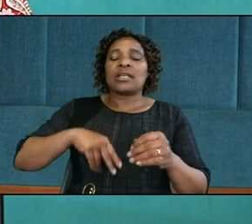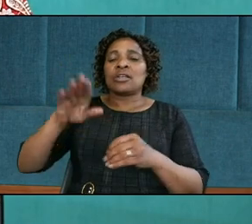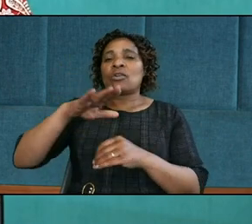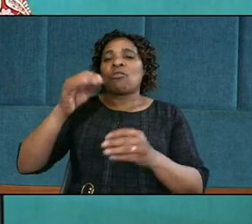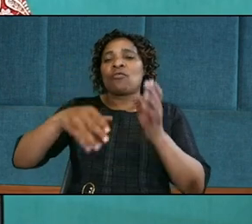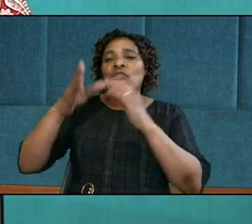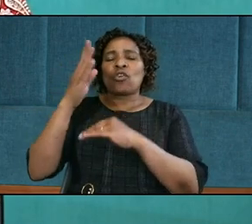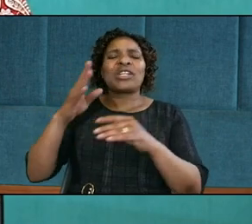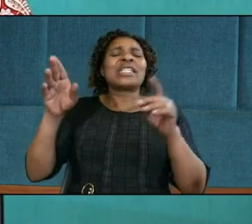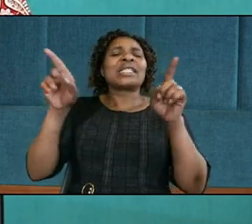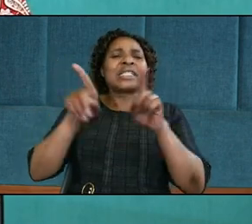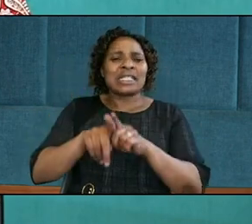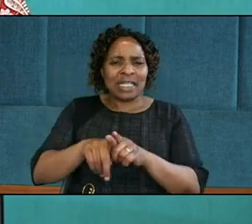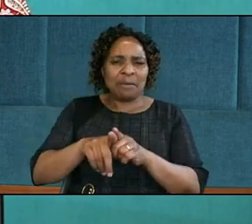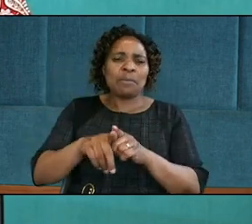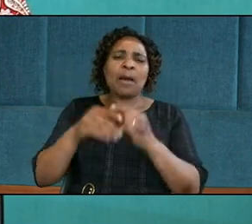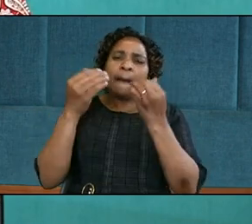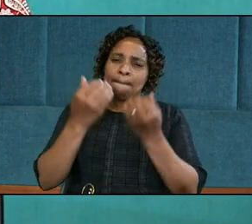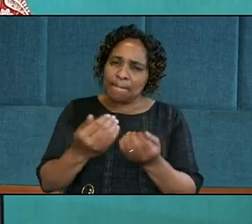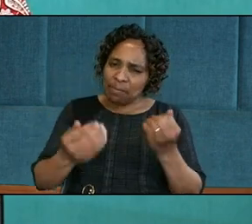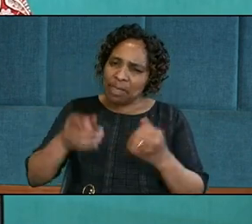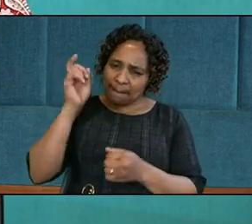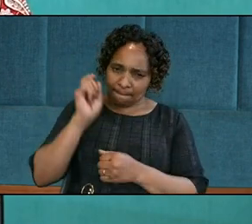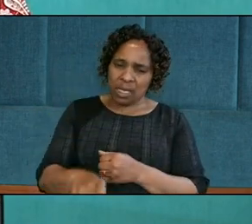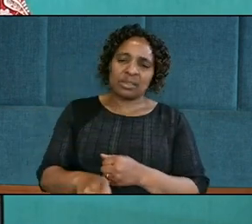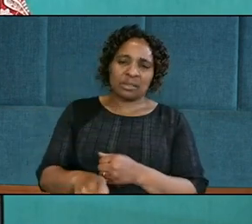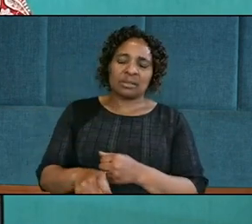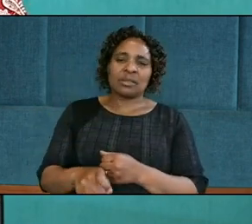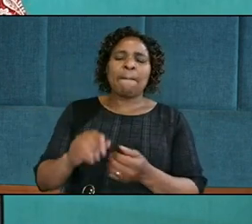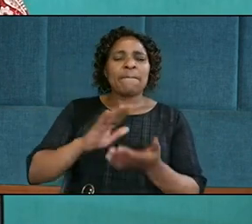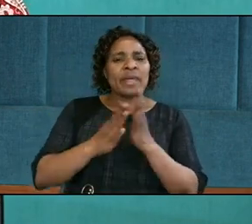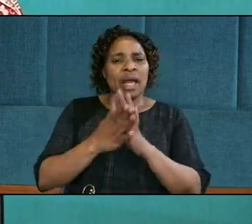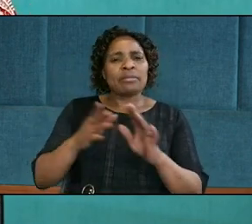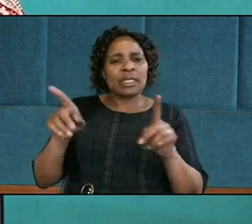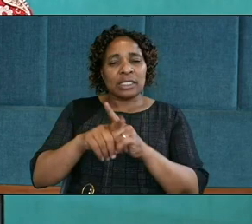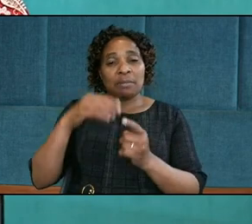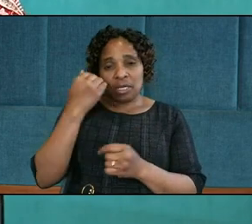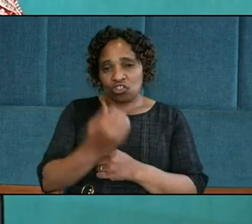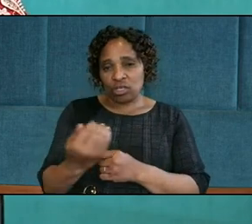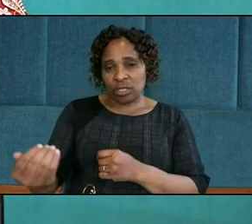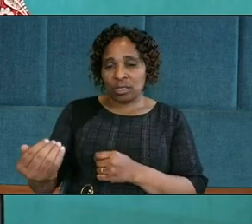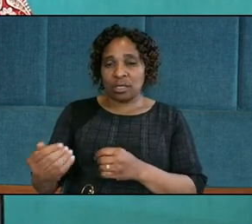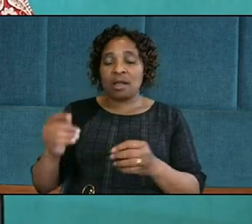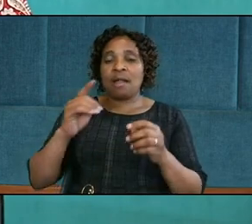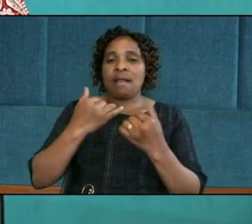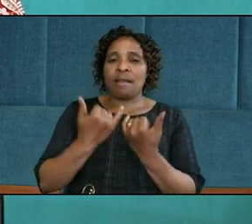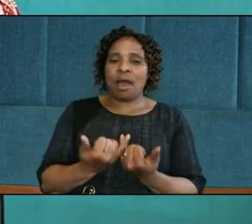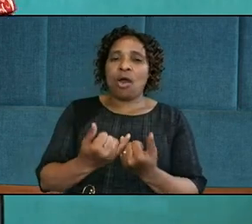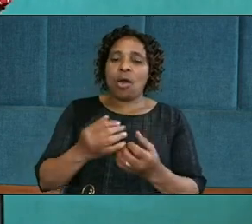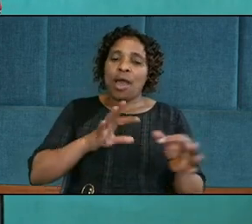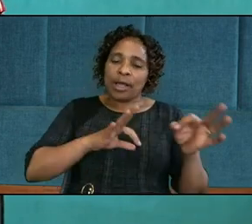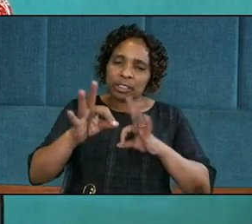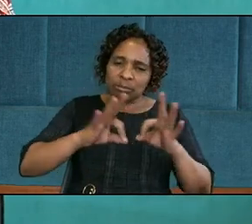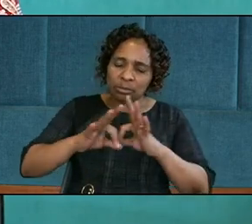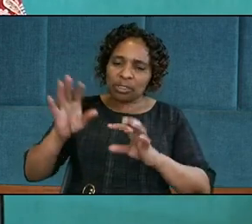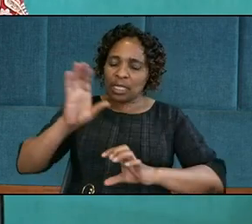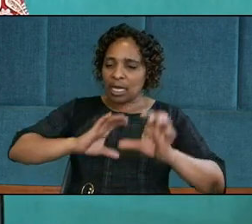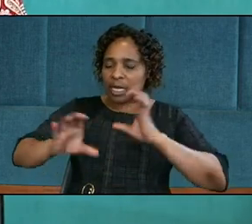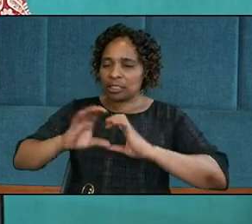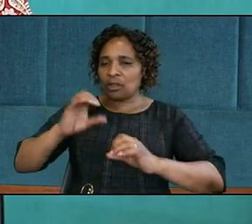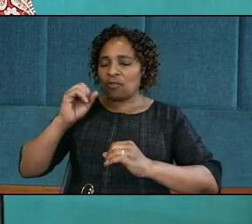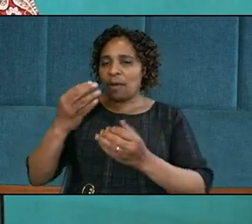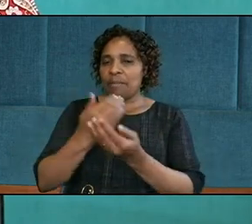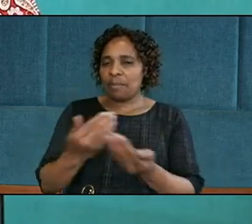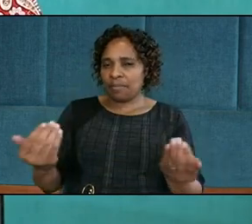be like a child. You know, you have to be like a child. And later on, Zeka is going to come and explain to us the characteristics of a